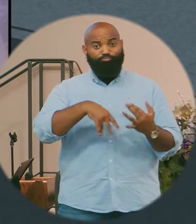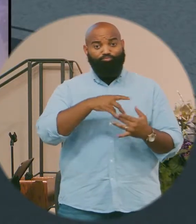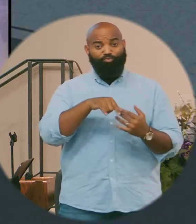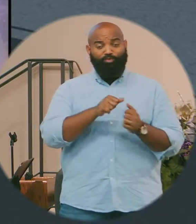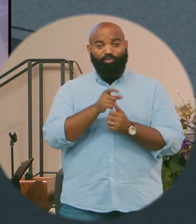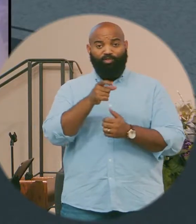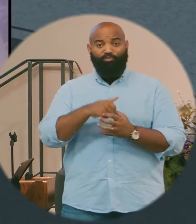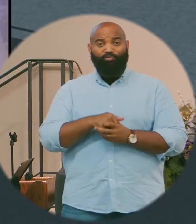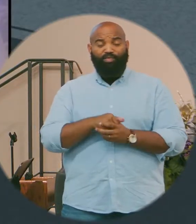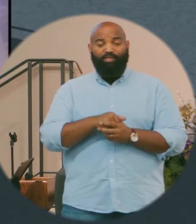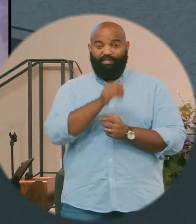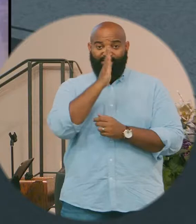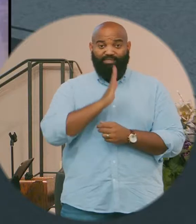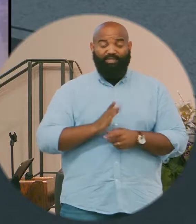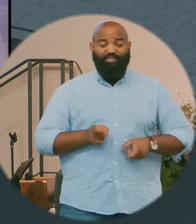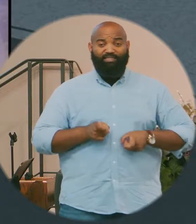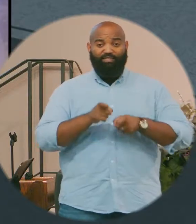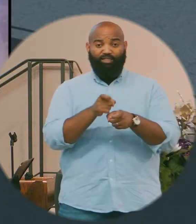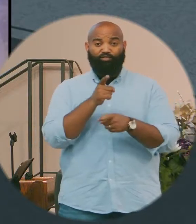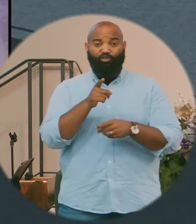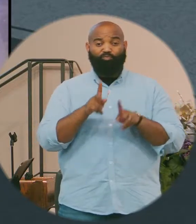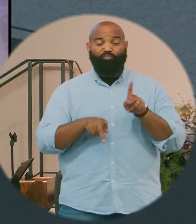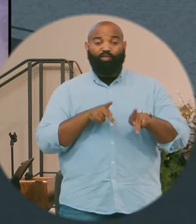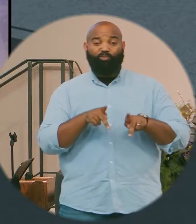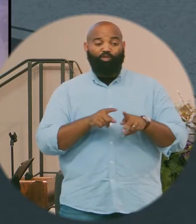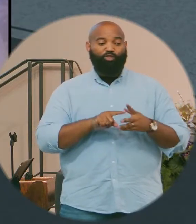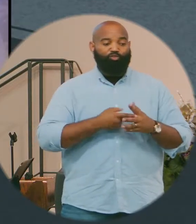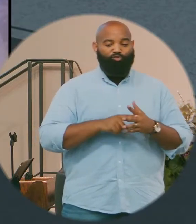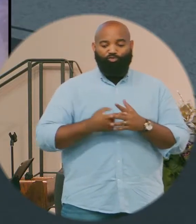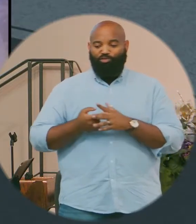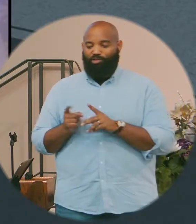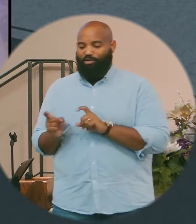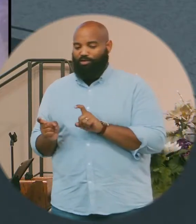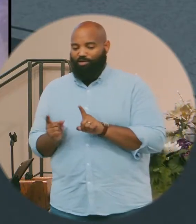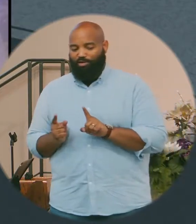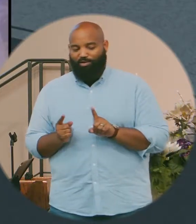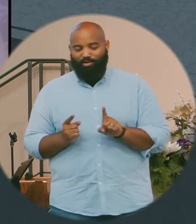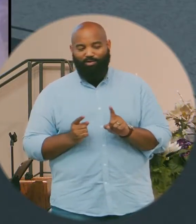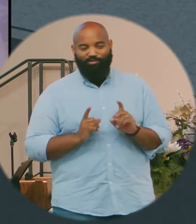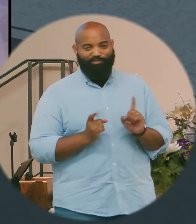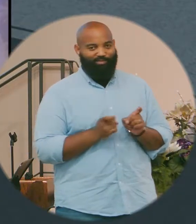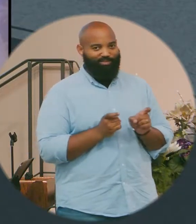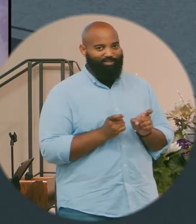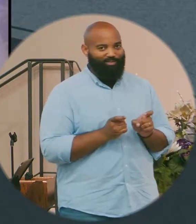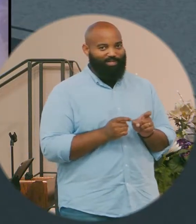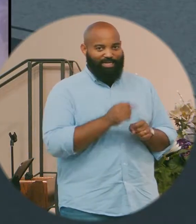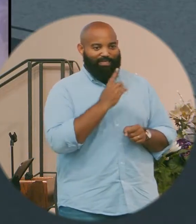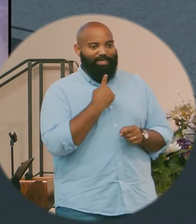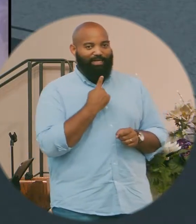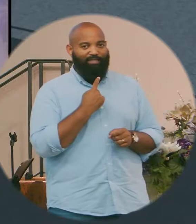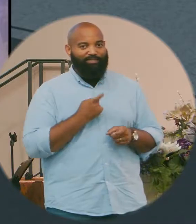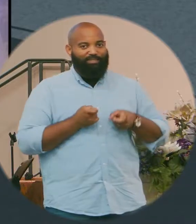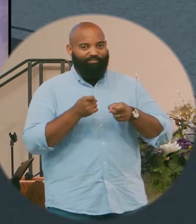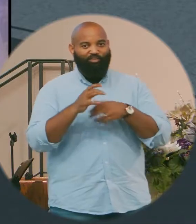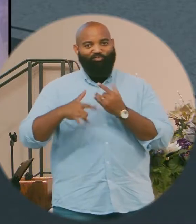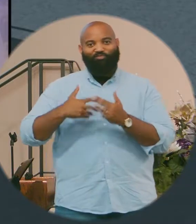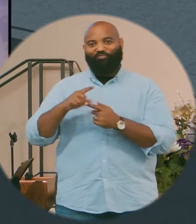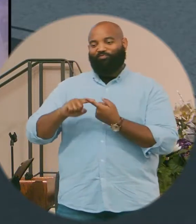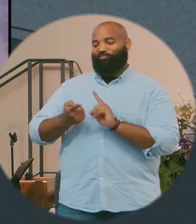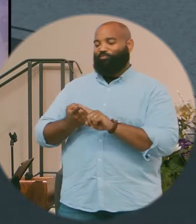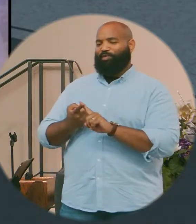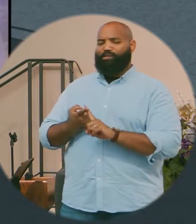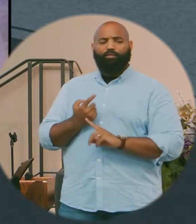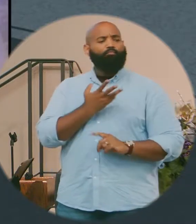put safeguards. When you start going to the left and to the right, God has already put safeguards in